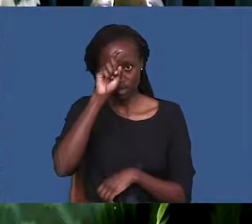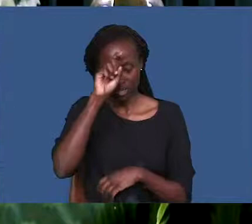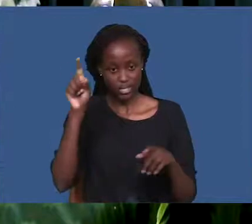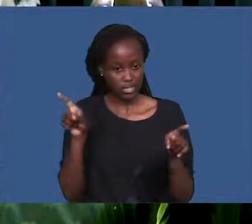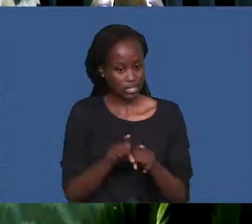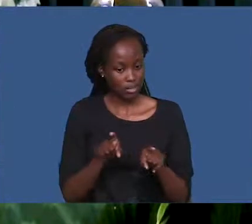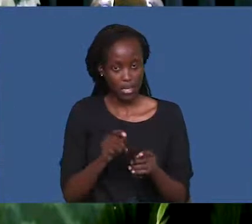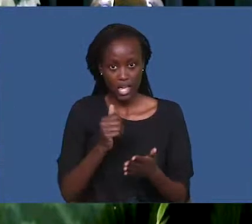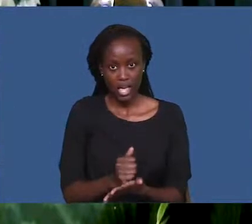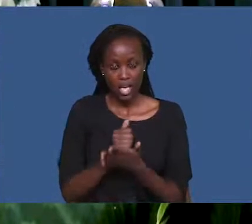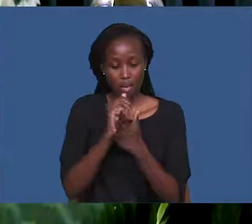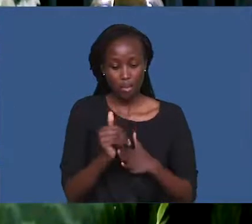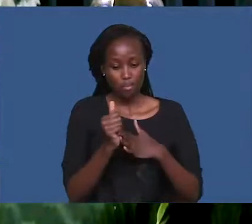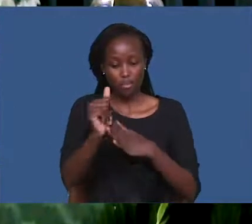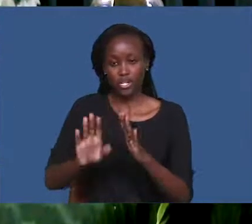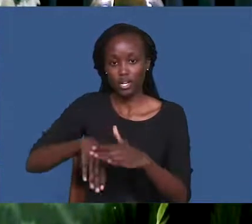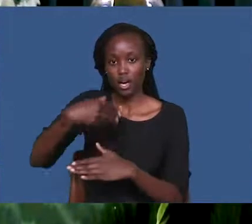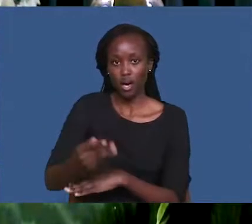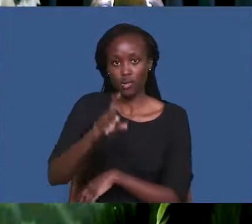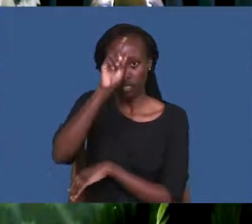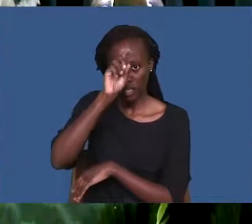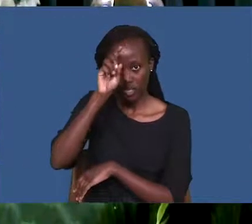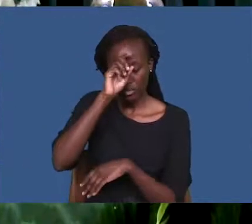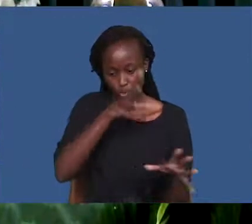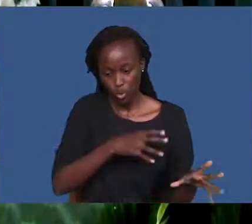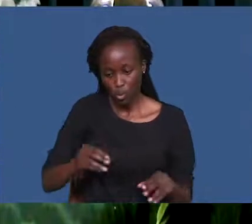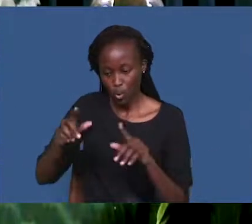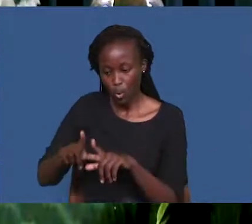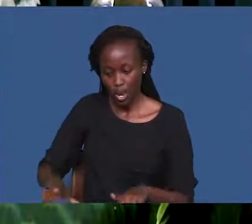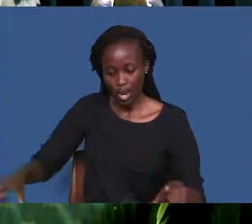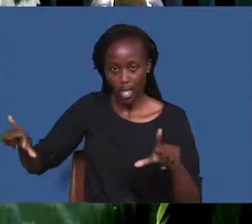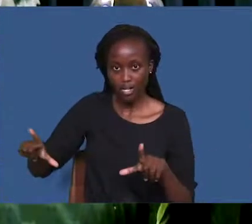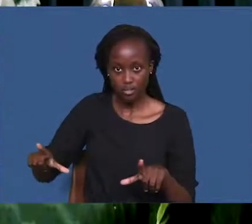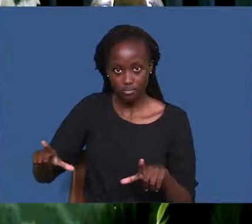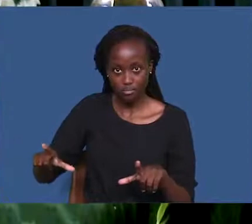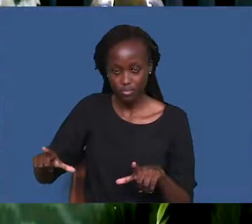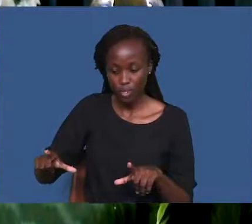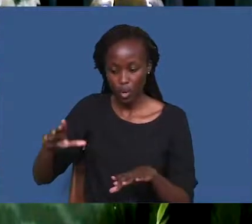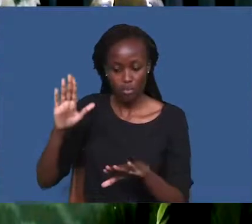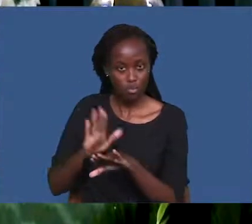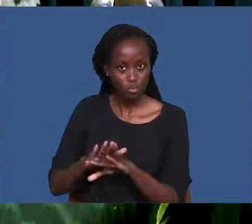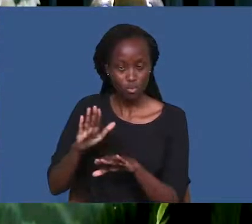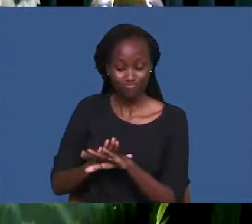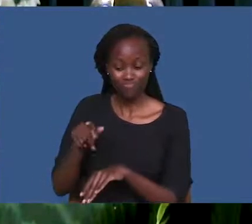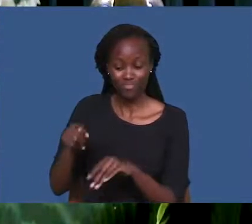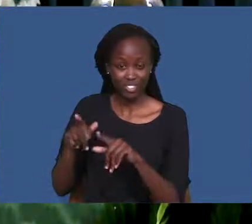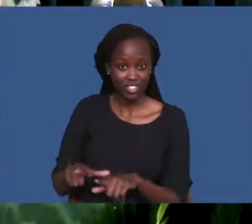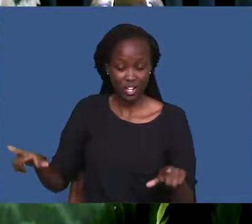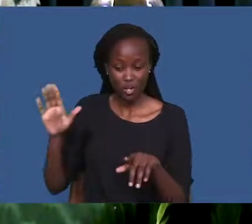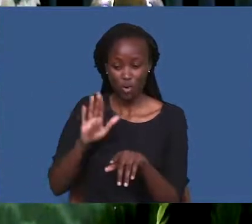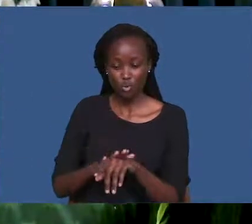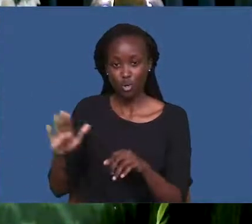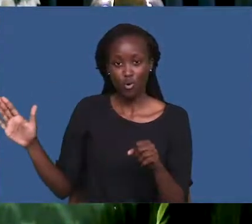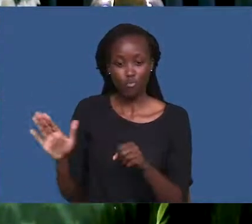and lead them out of Egypt into their own fertile and spacious land. It is a land flowing